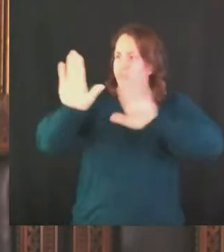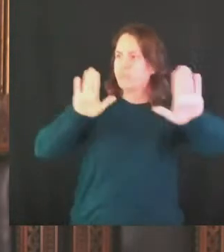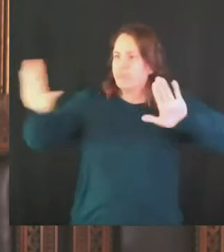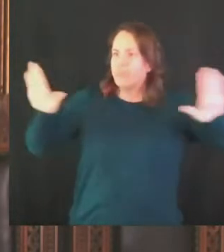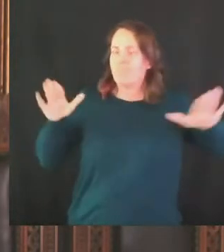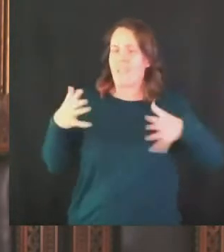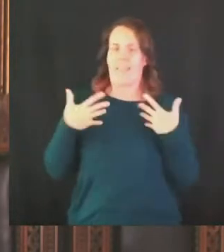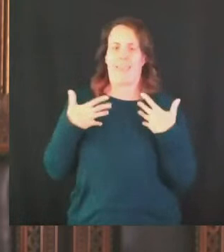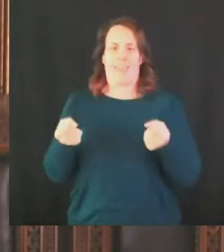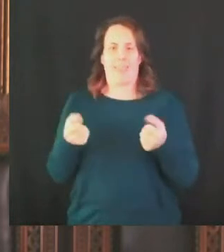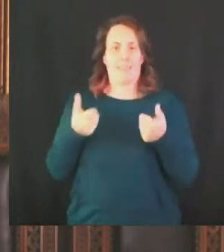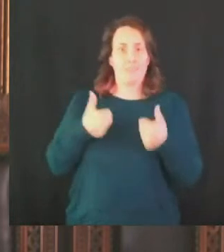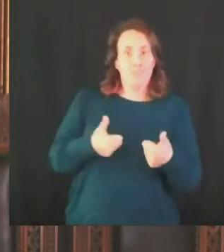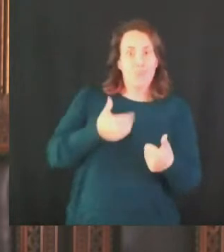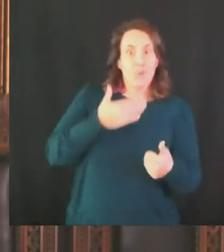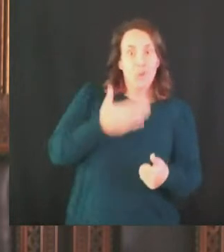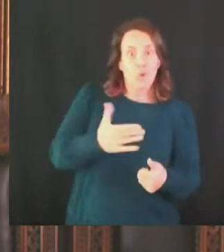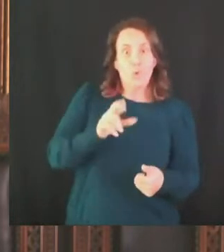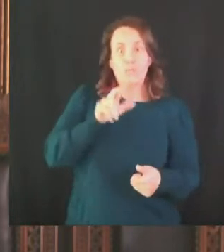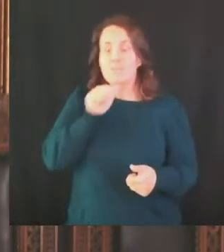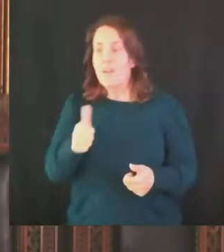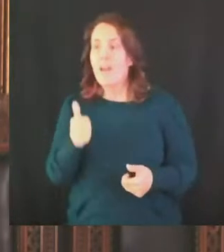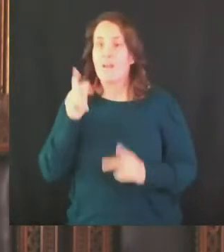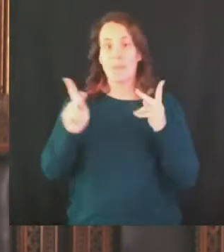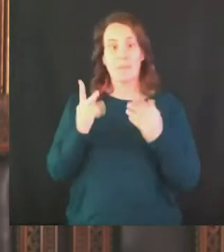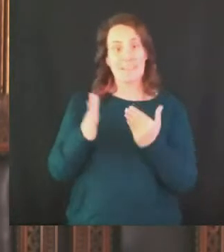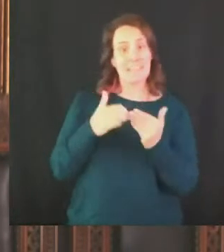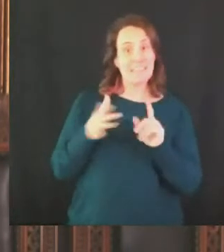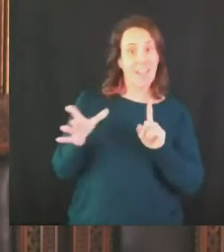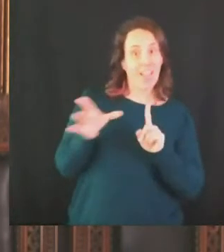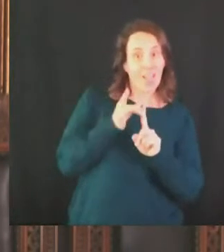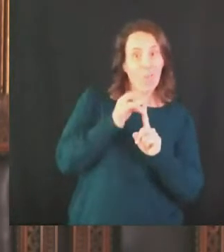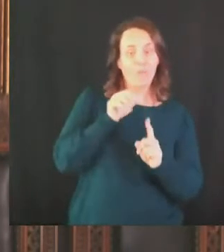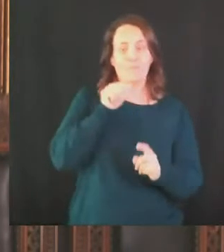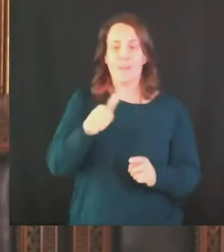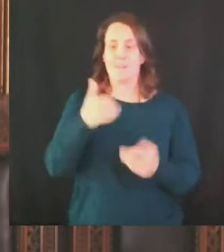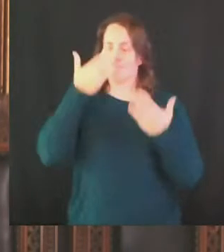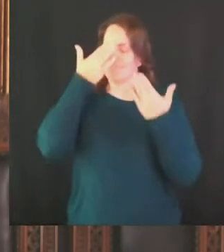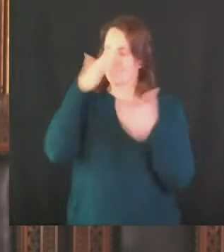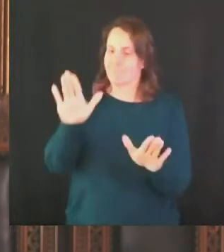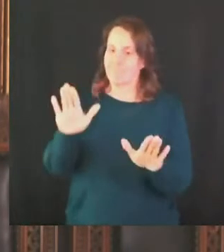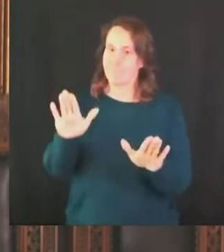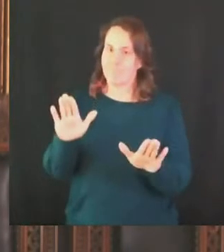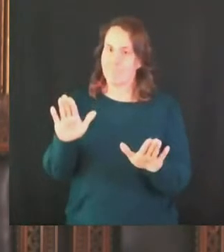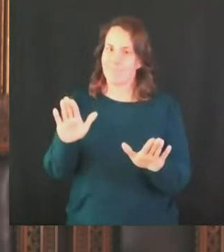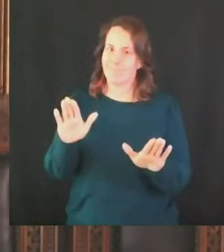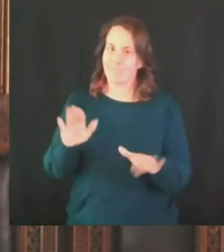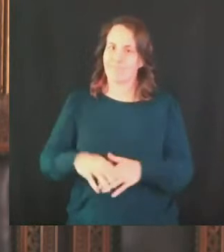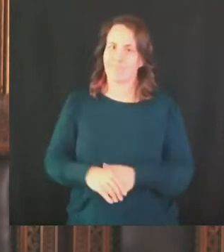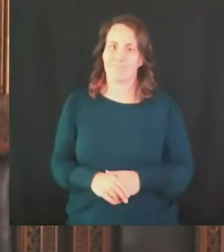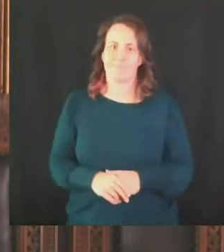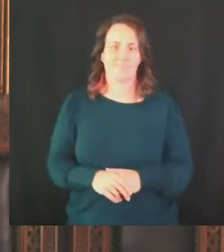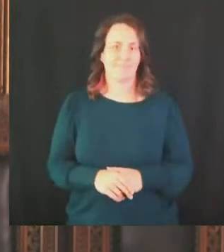COVID's latest victim. It is around individual responsibility. No one